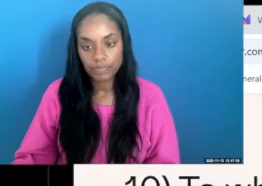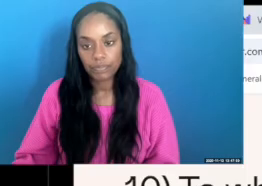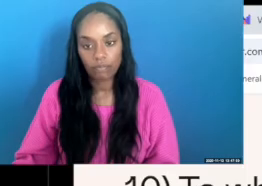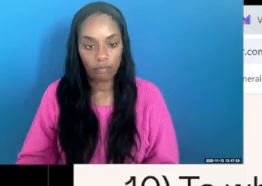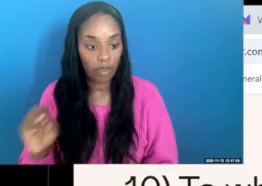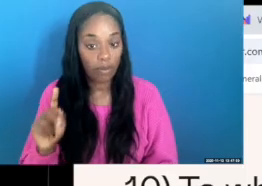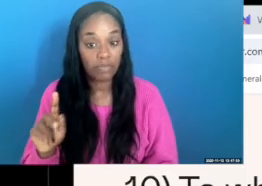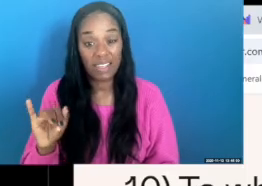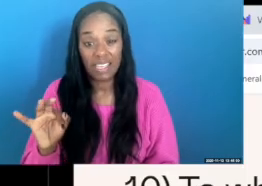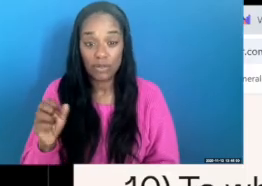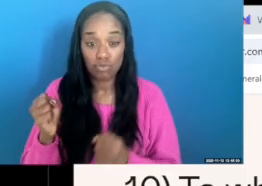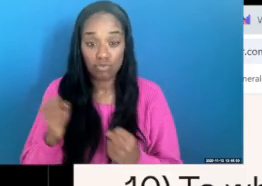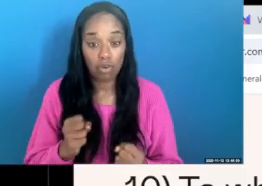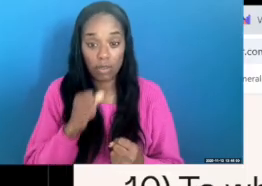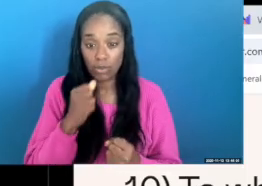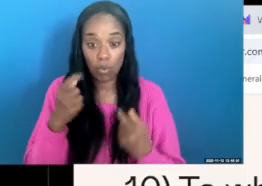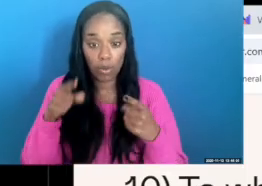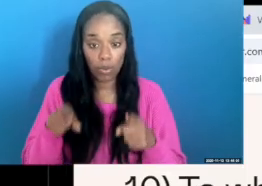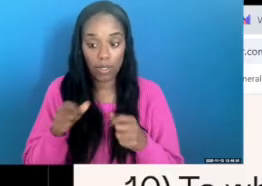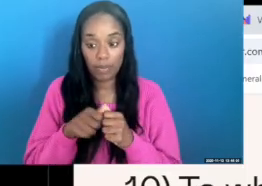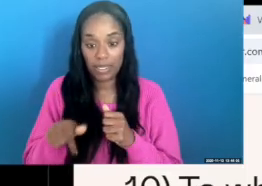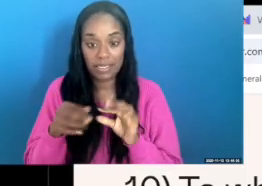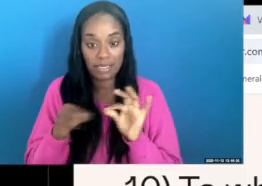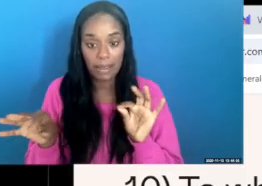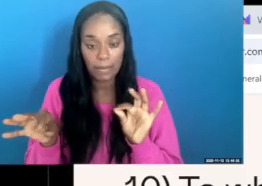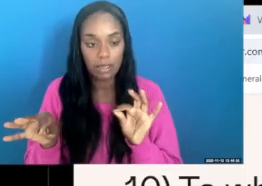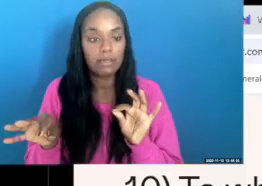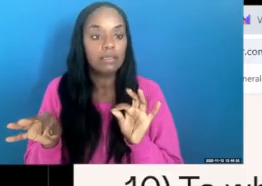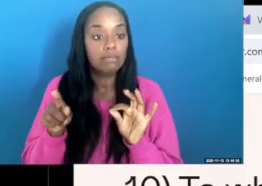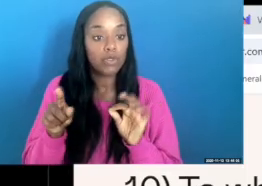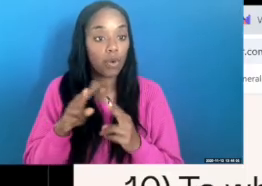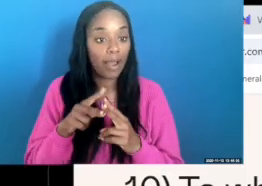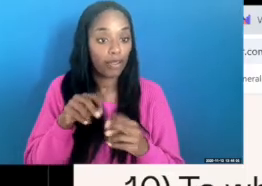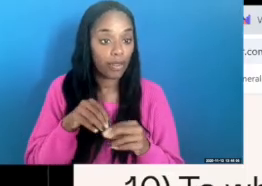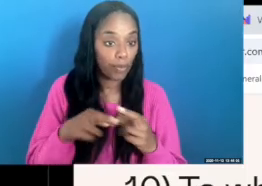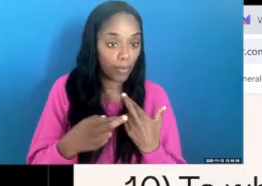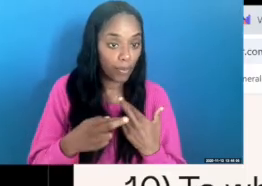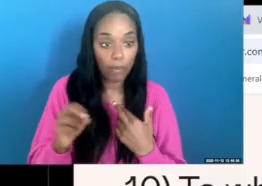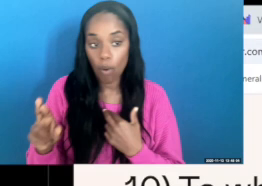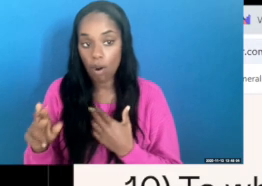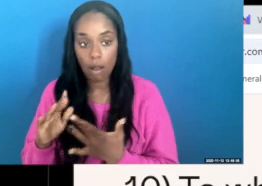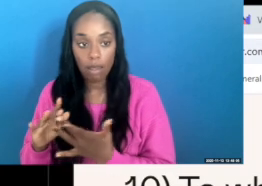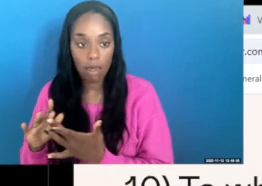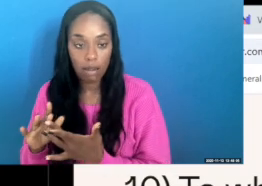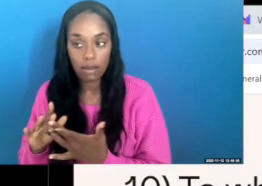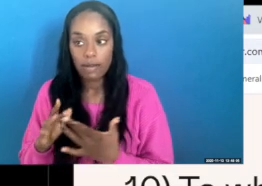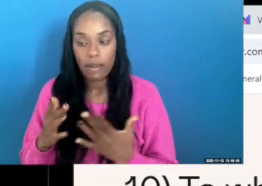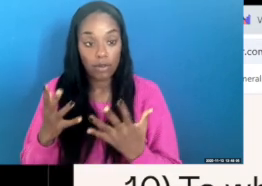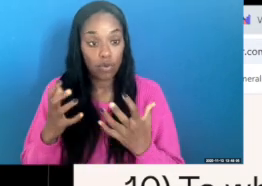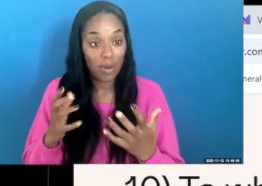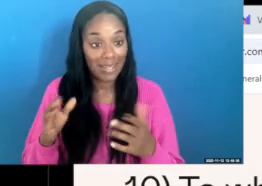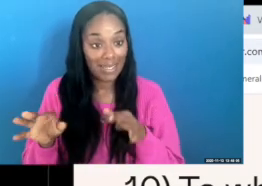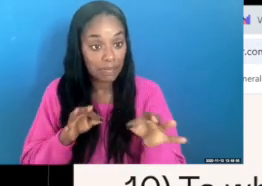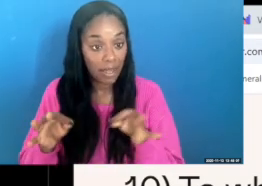morning, I think we'll probably stick with that. So light duty wins on getting the number right. Okay. All